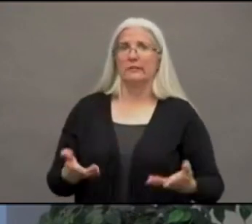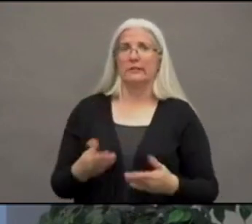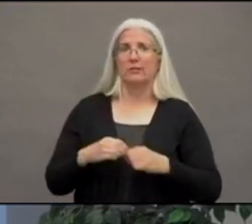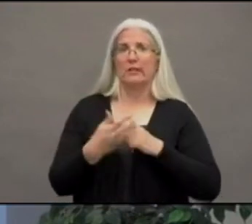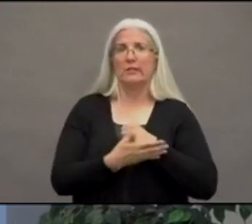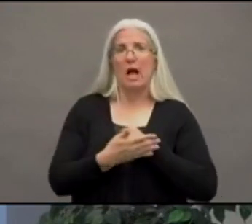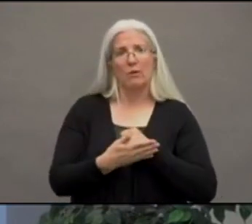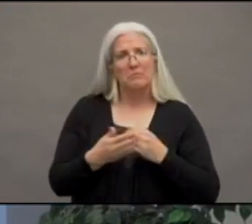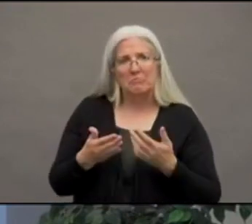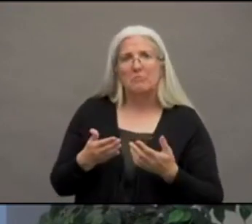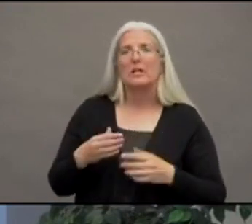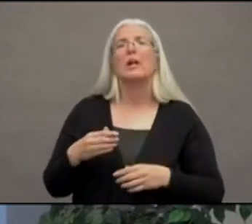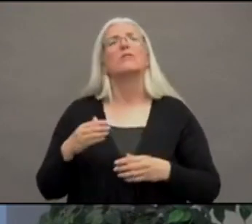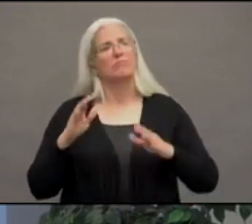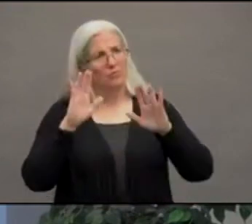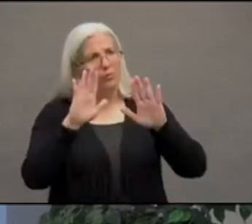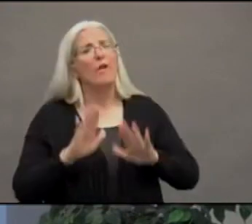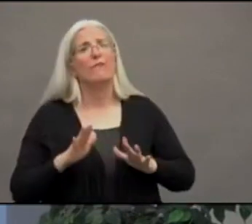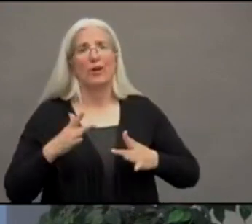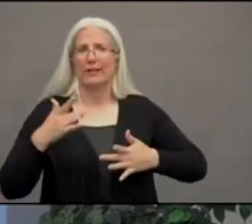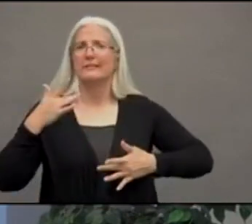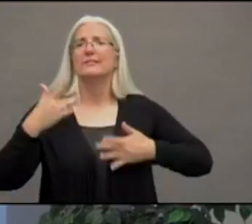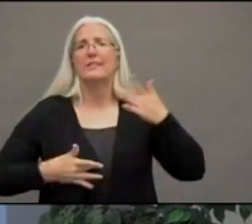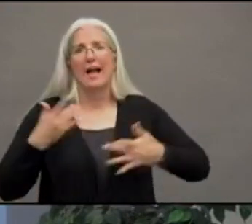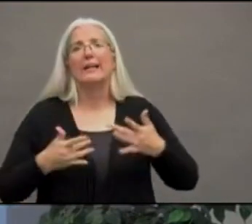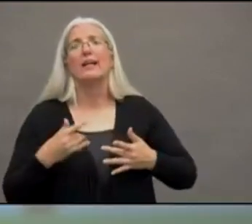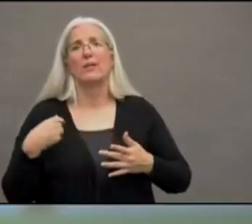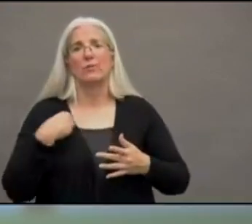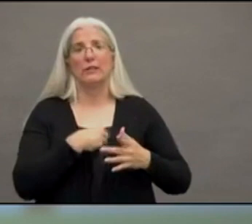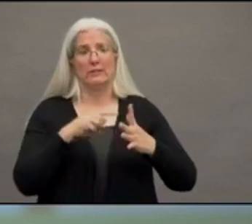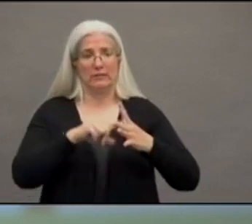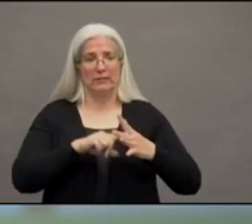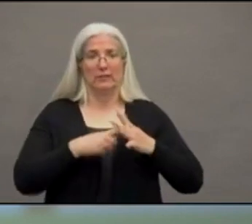by the initial response from our community. We are currently around